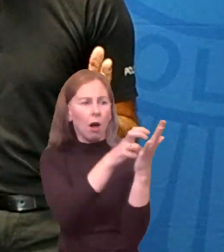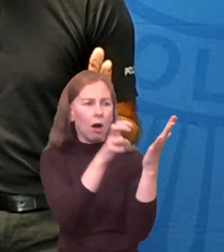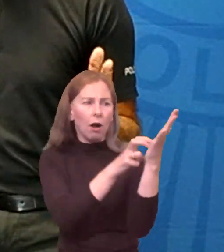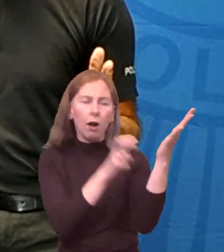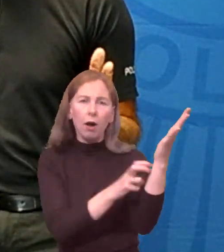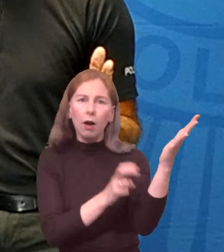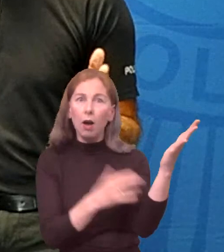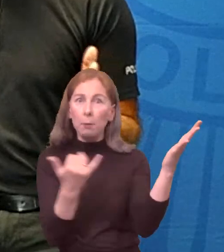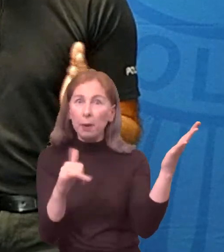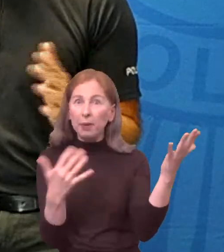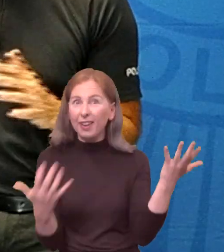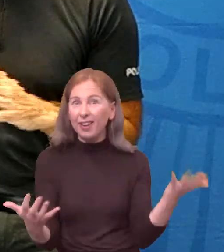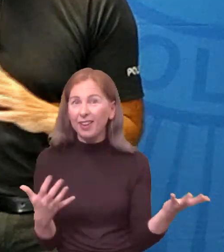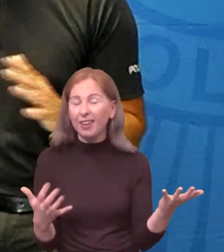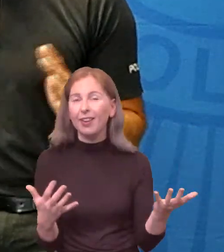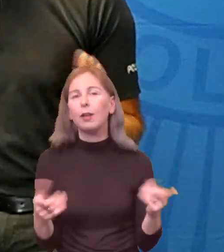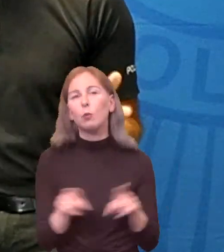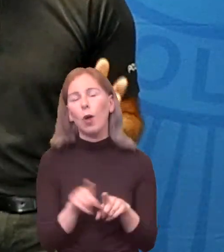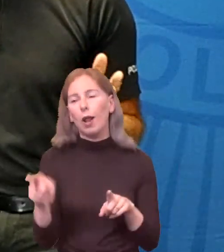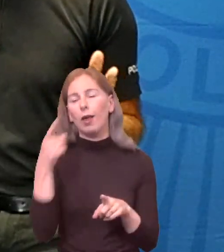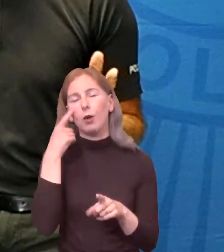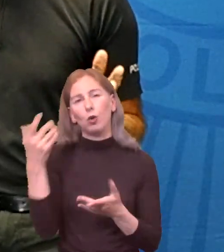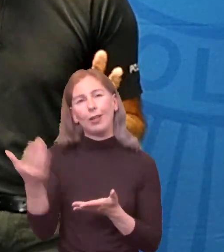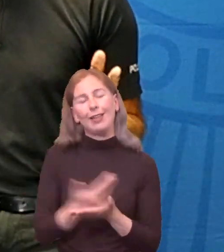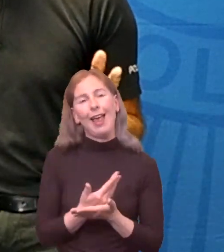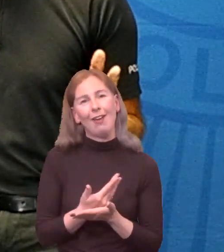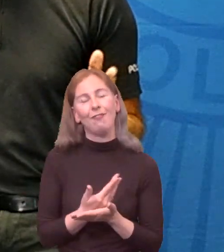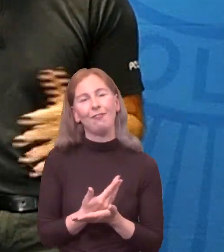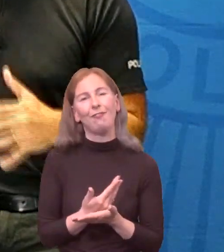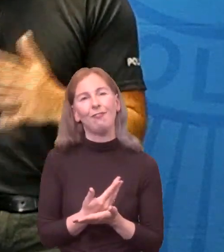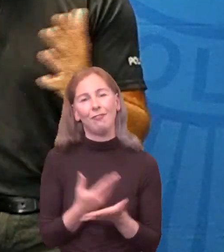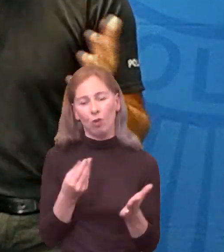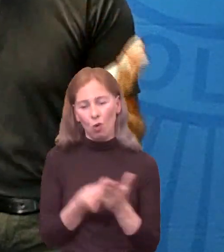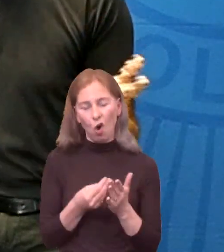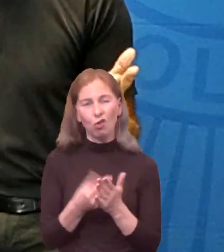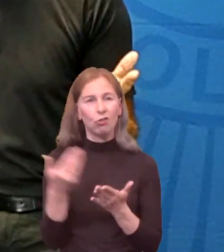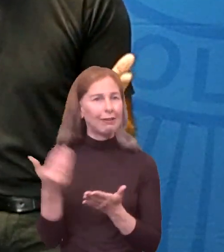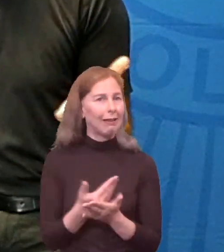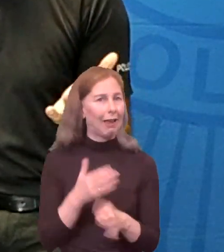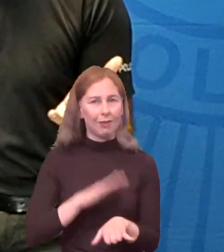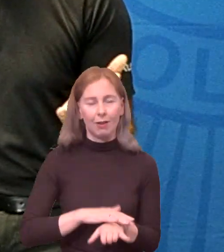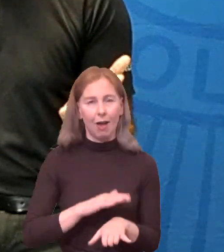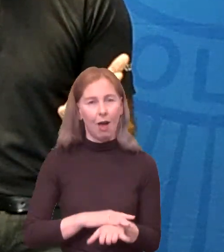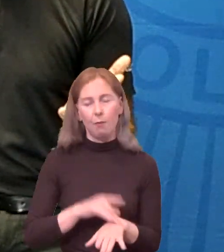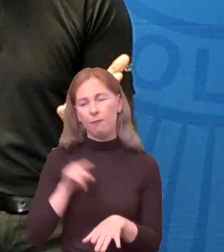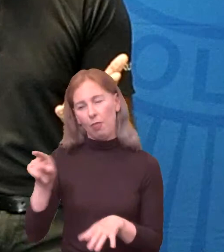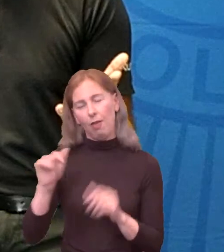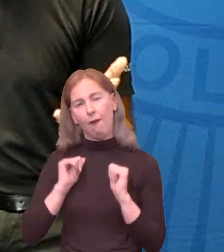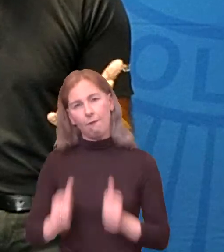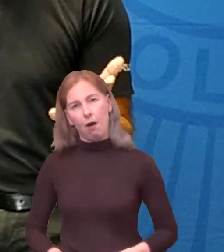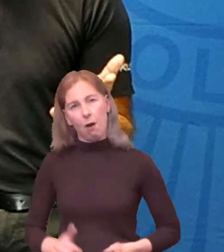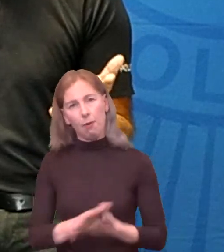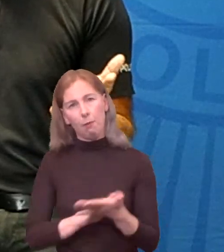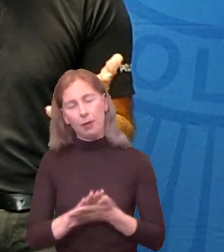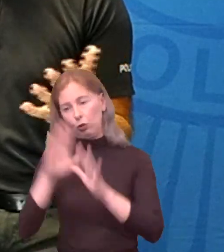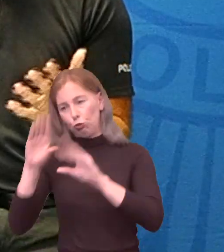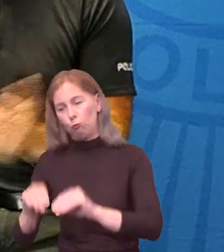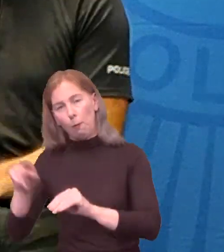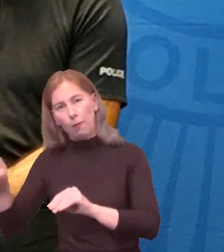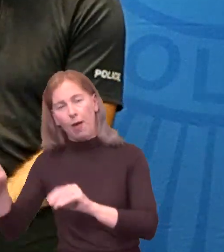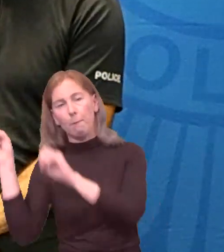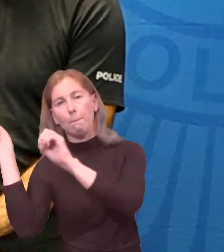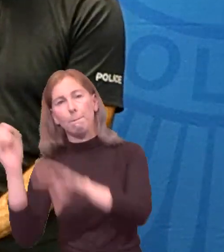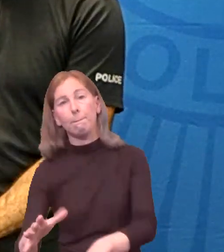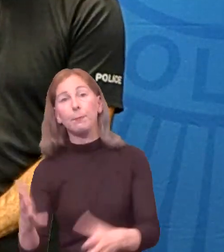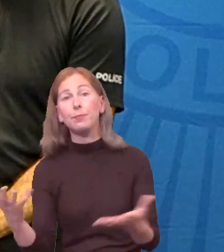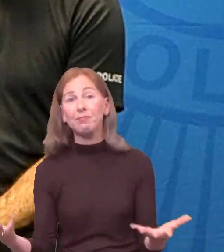a massive cost, not only to remove the waste, but unable to use it for either livestock or